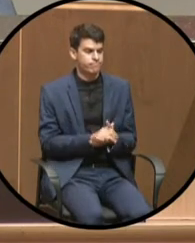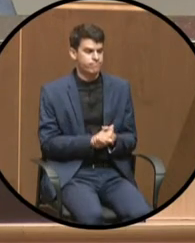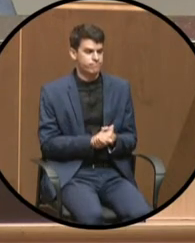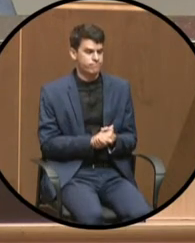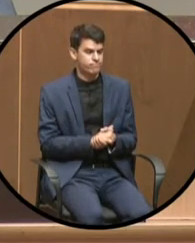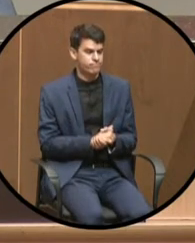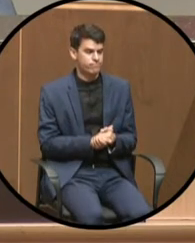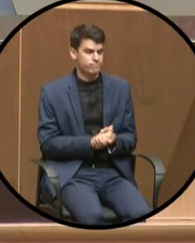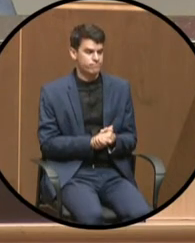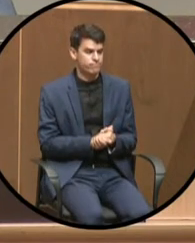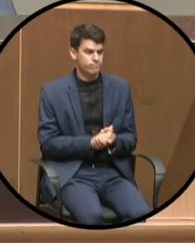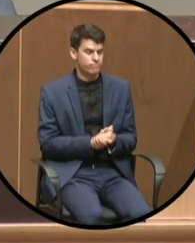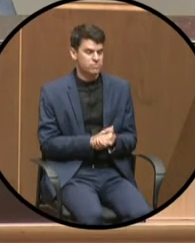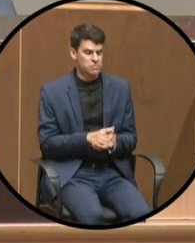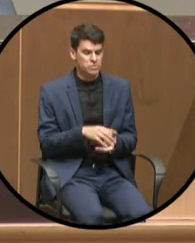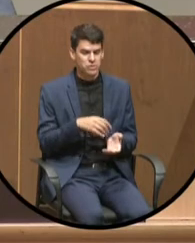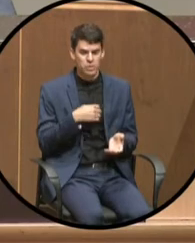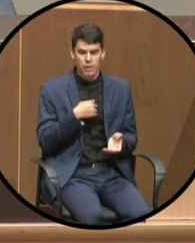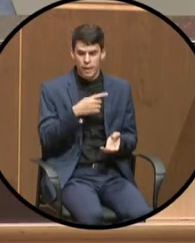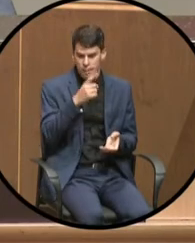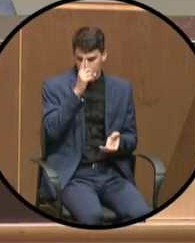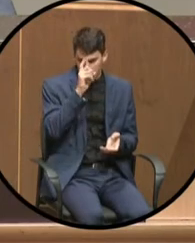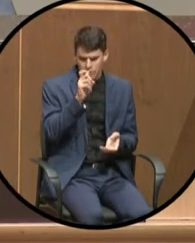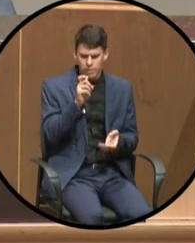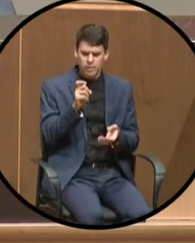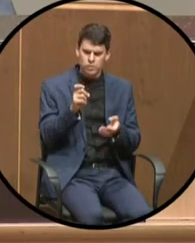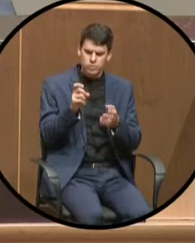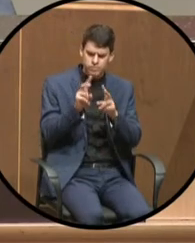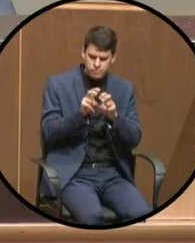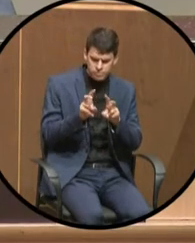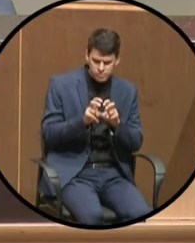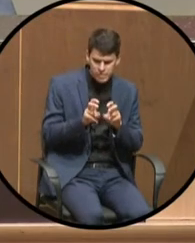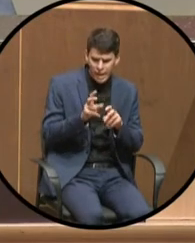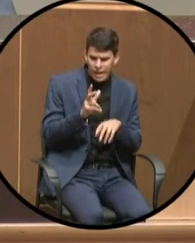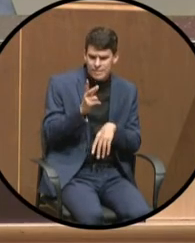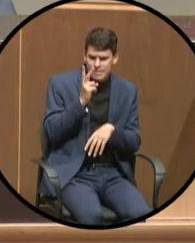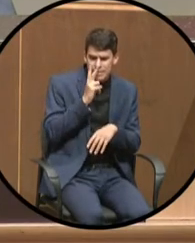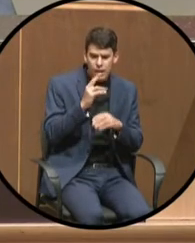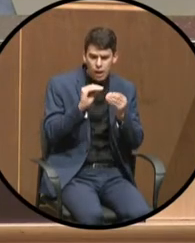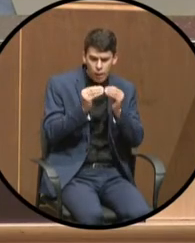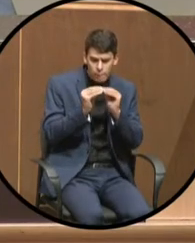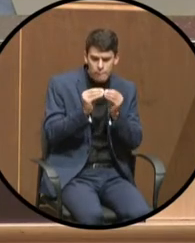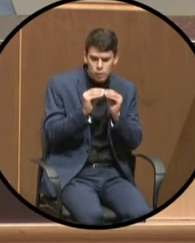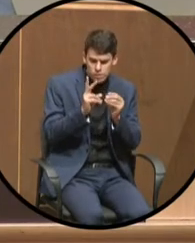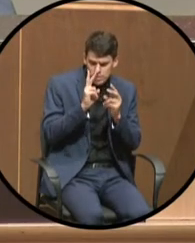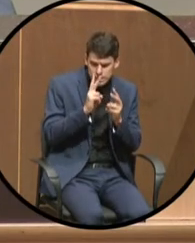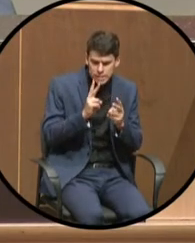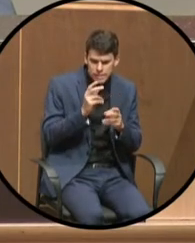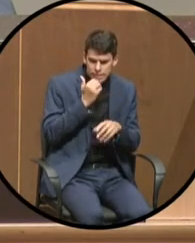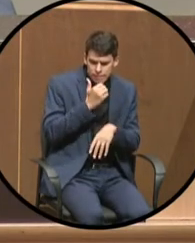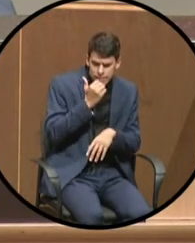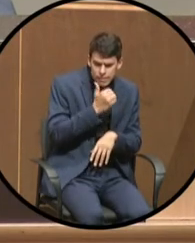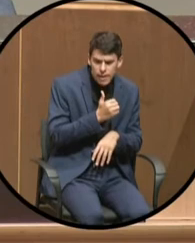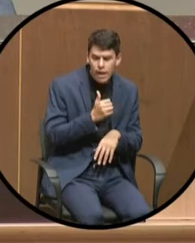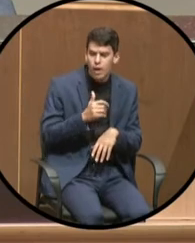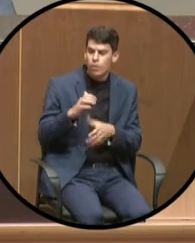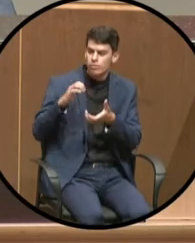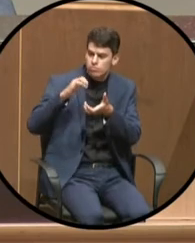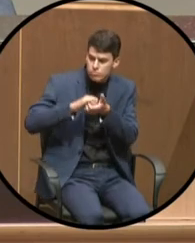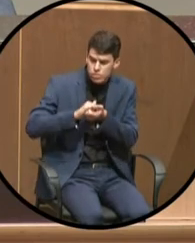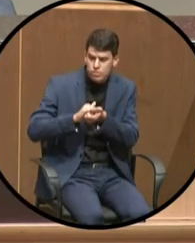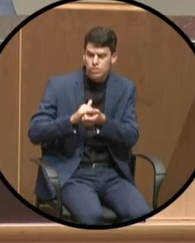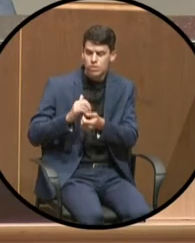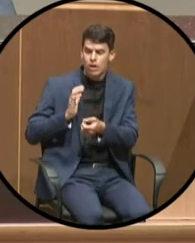this needs to be looked at continually every day with constant communication with our local health